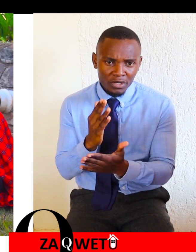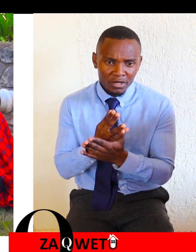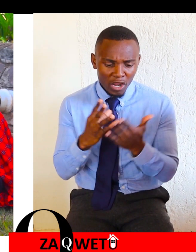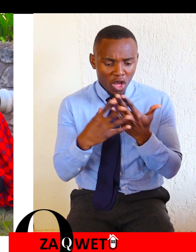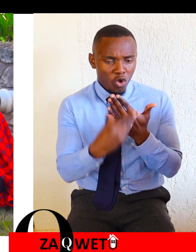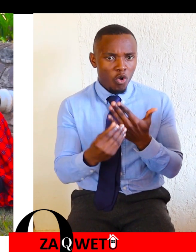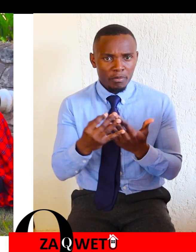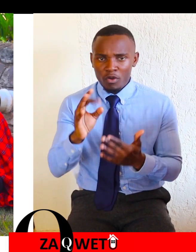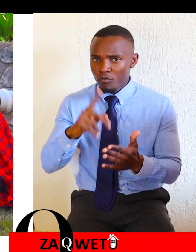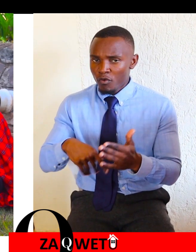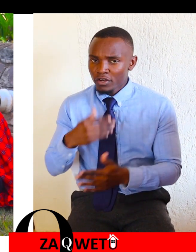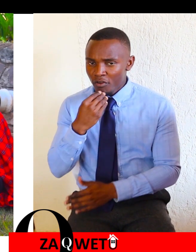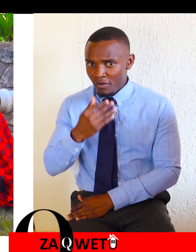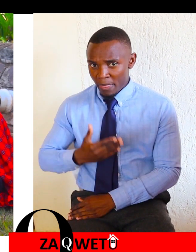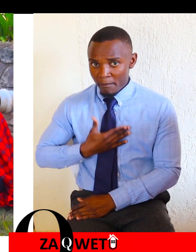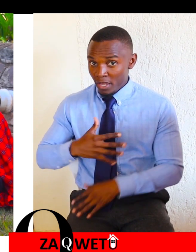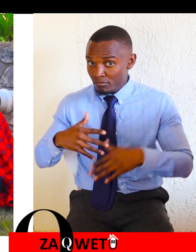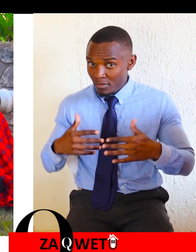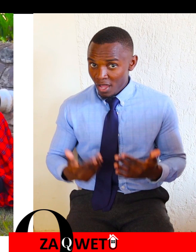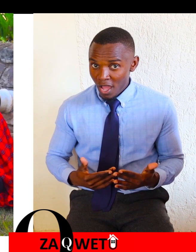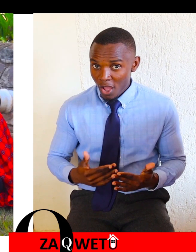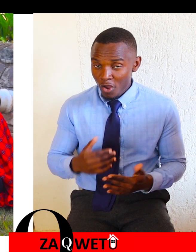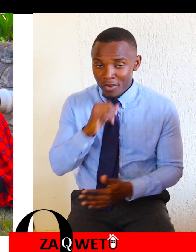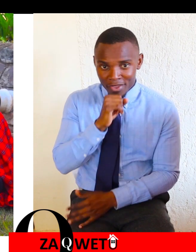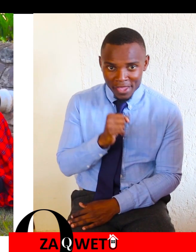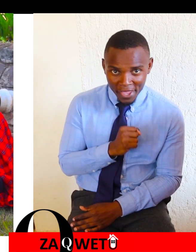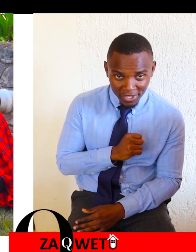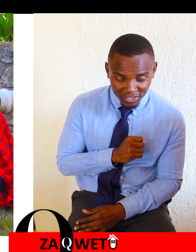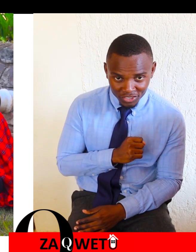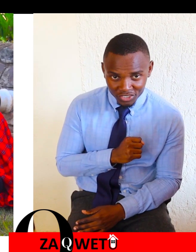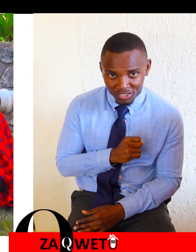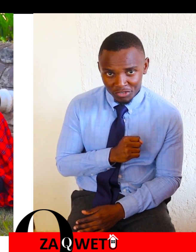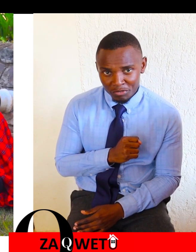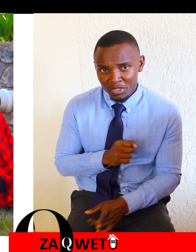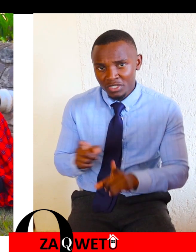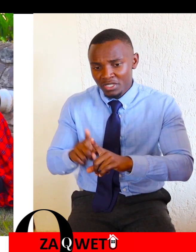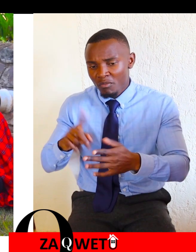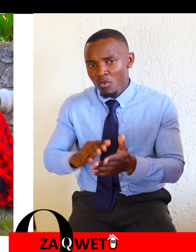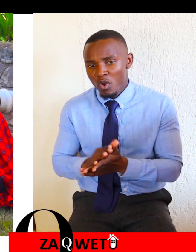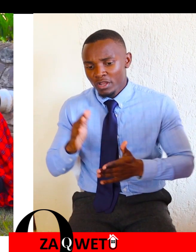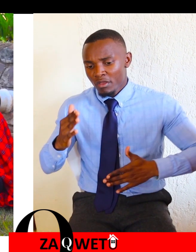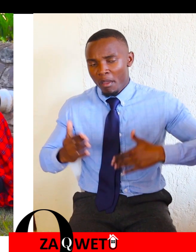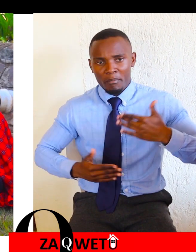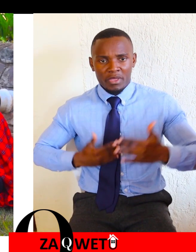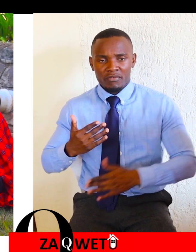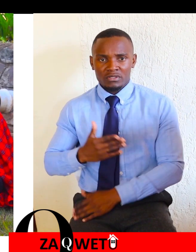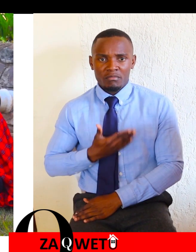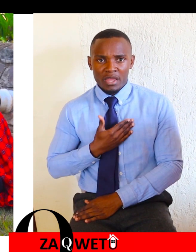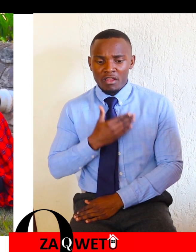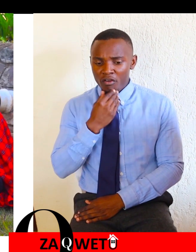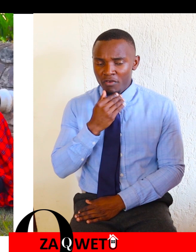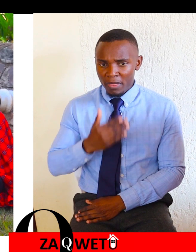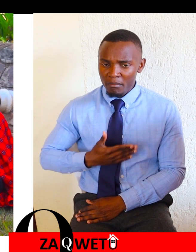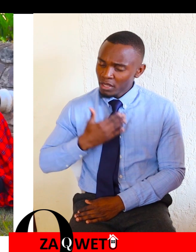real mirror version of my dad in terms of aging and character